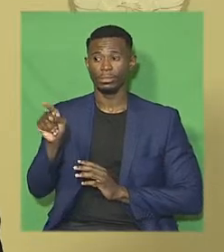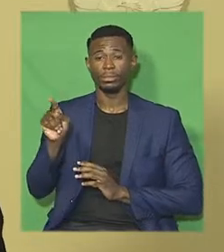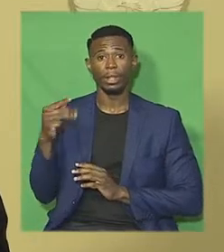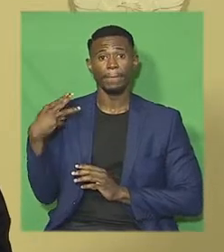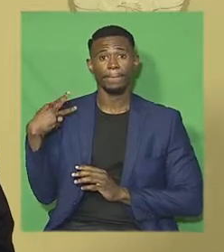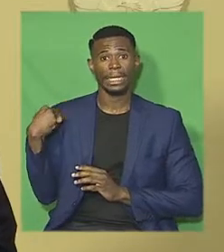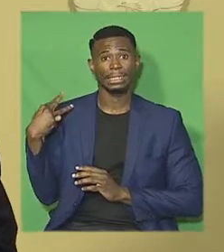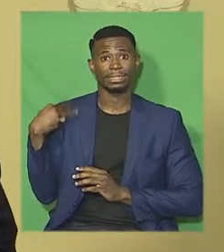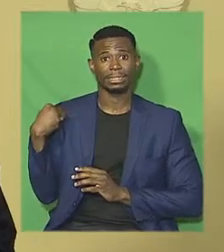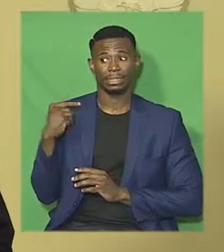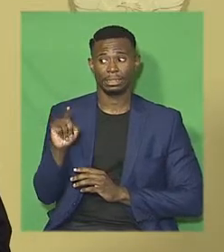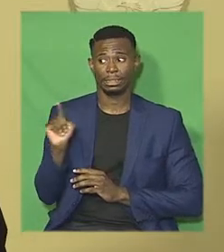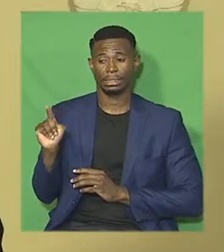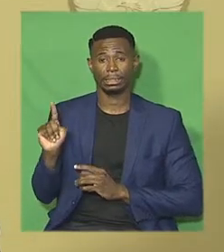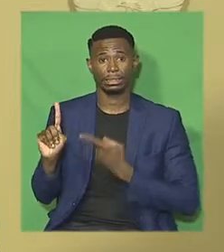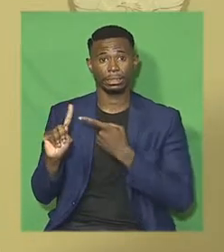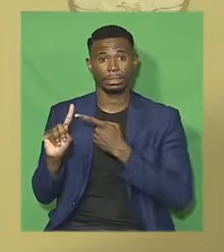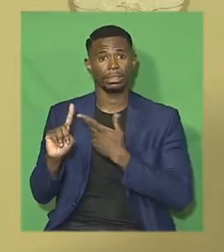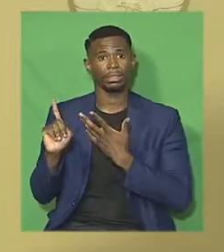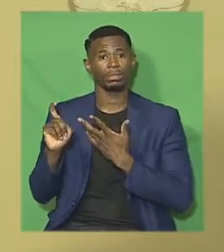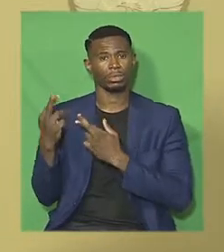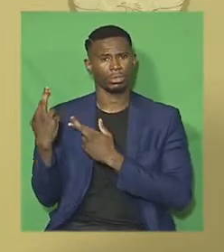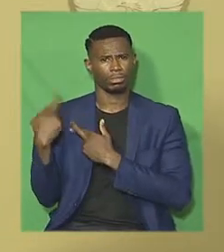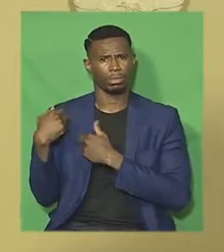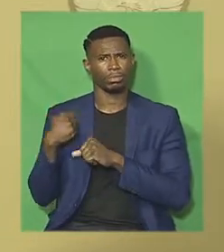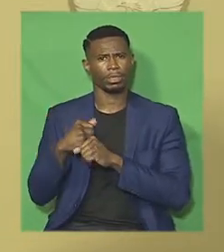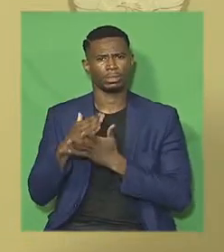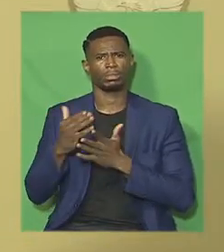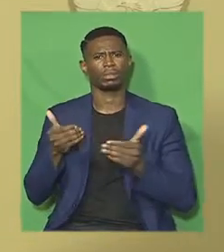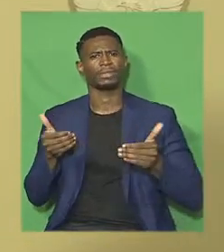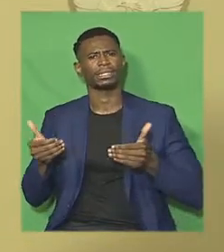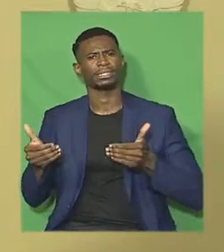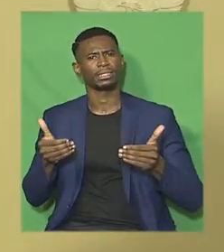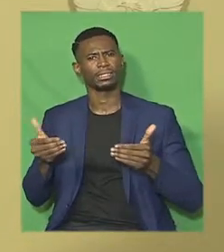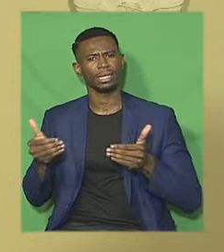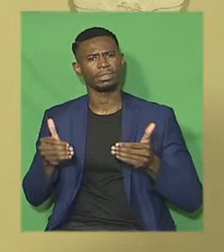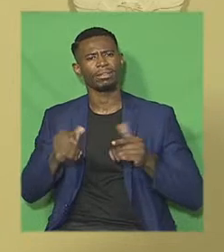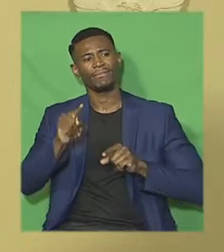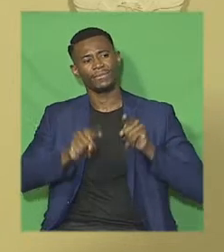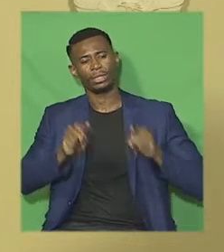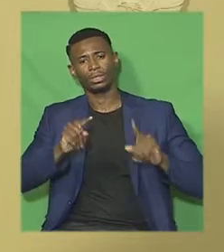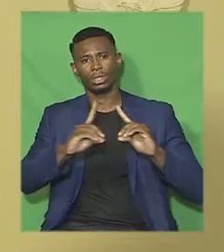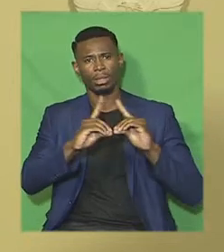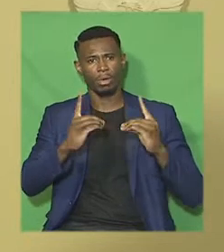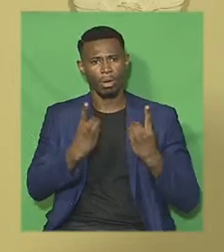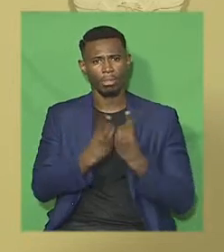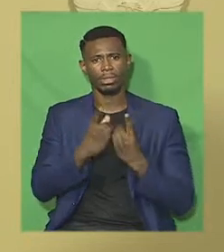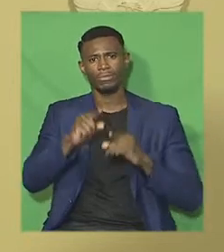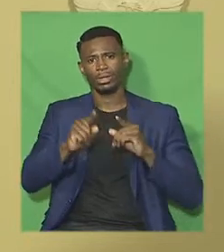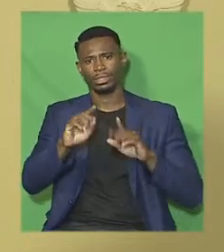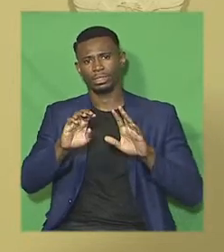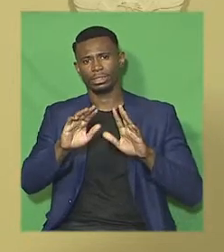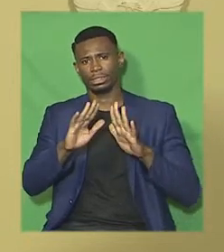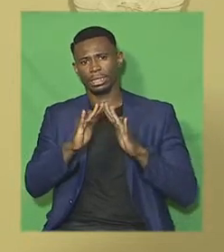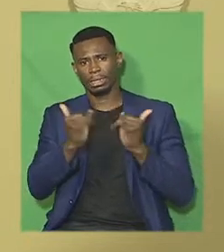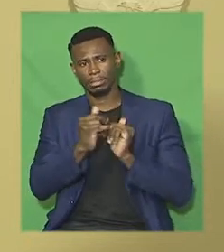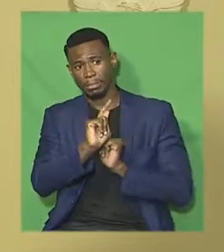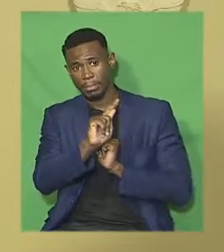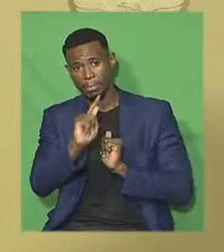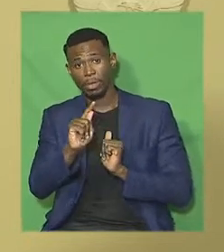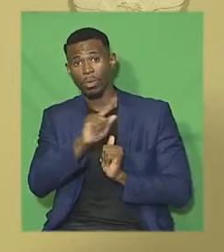to facilitate the coordination of the numerous departments and entities involved in the crisis